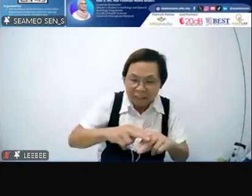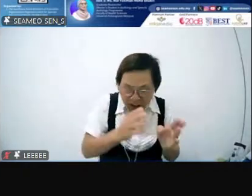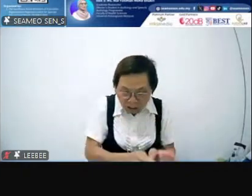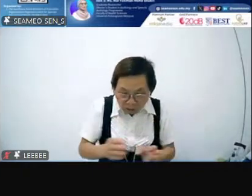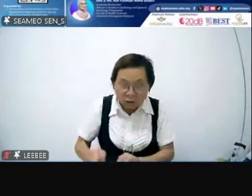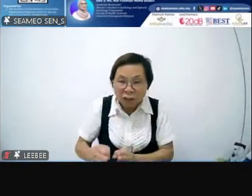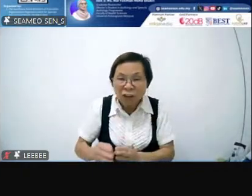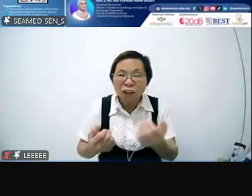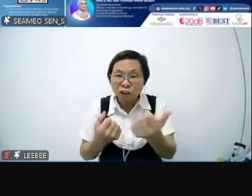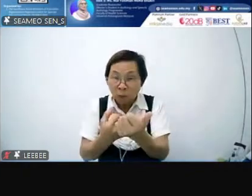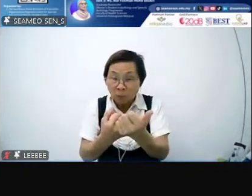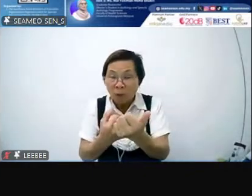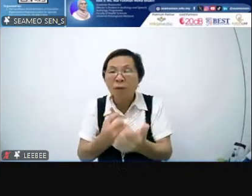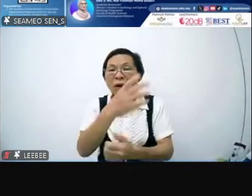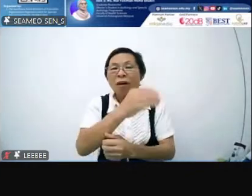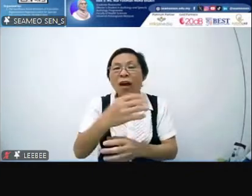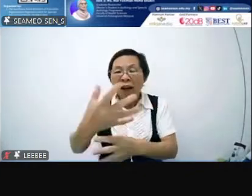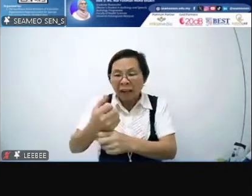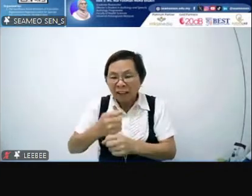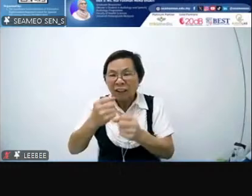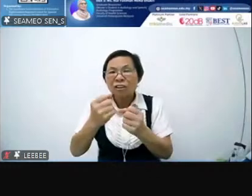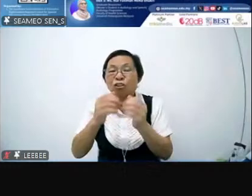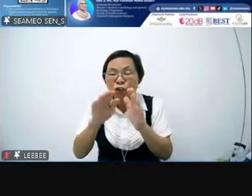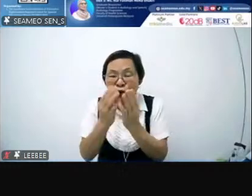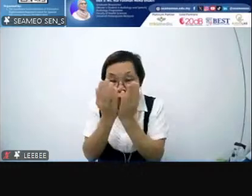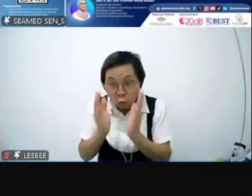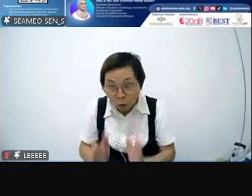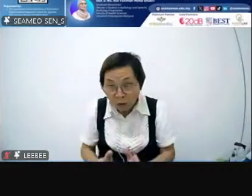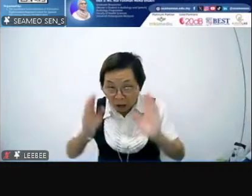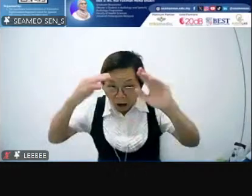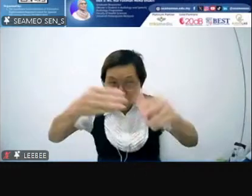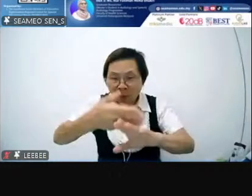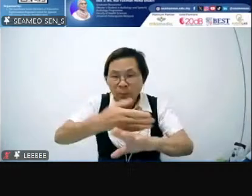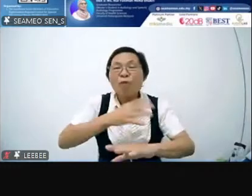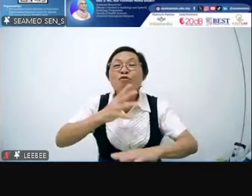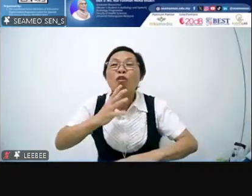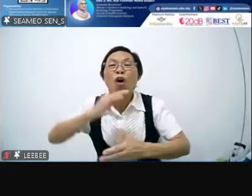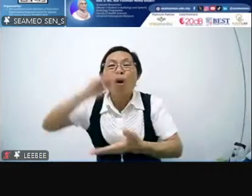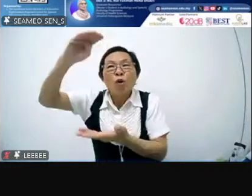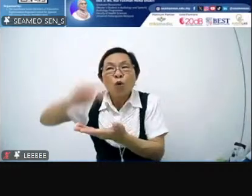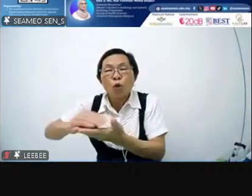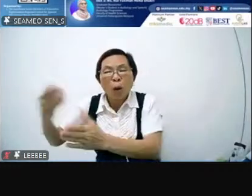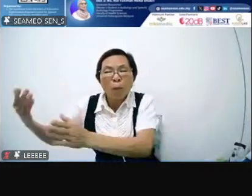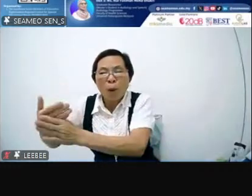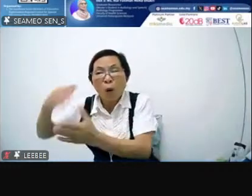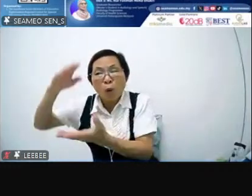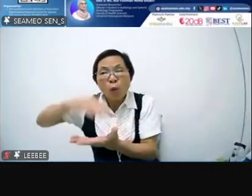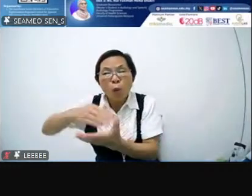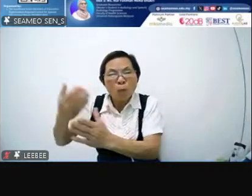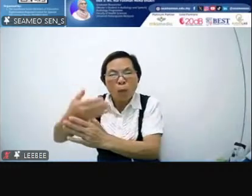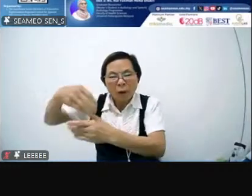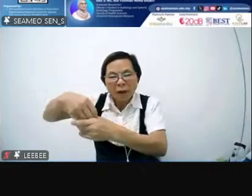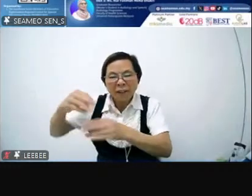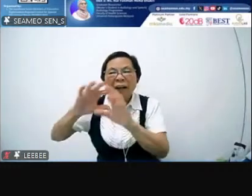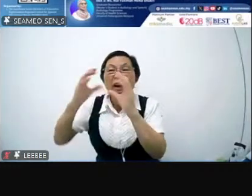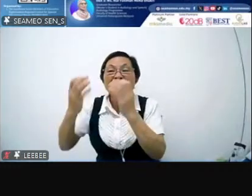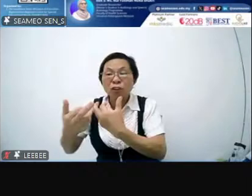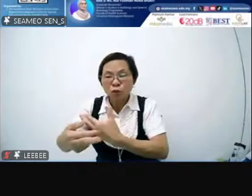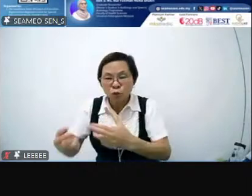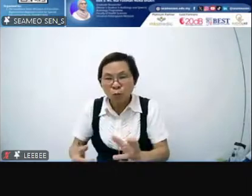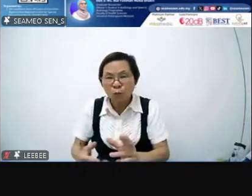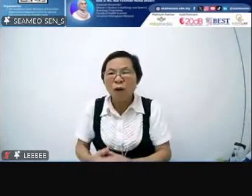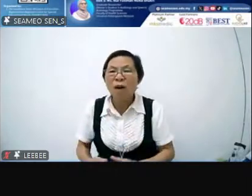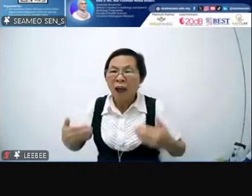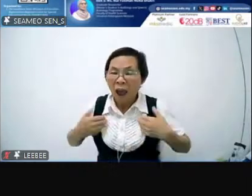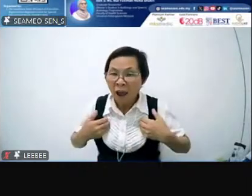better access, getting students' attention before speaking, minimizing distractions in the classroom, providing extra time